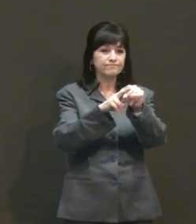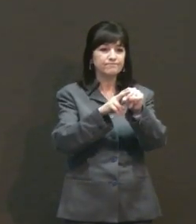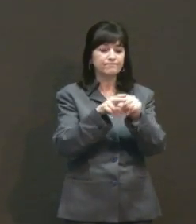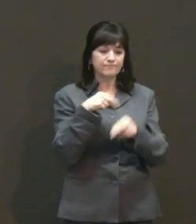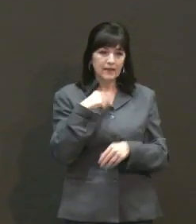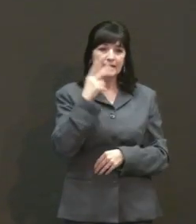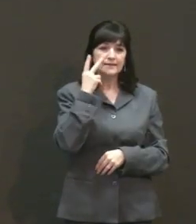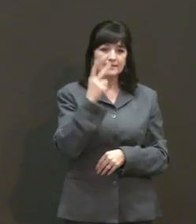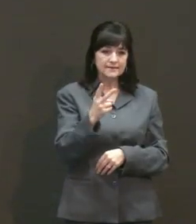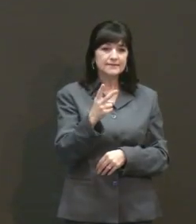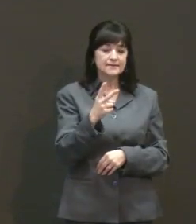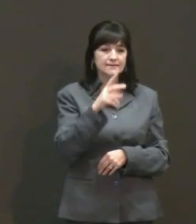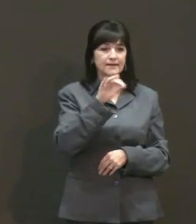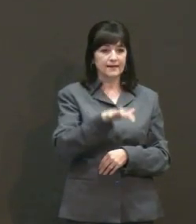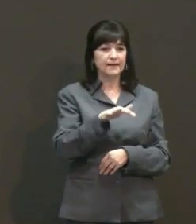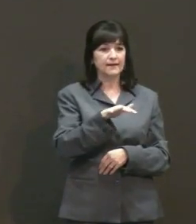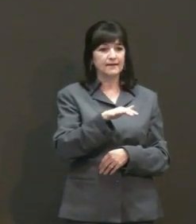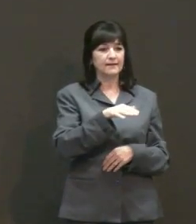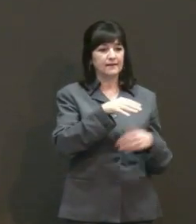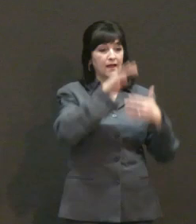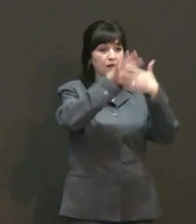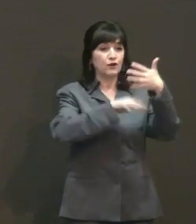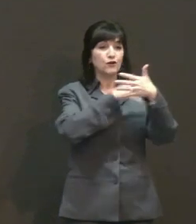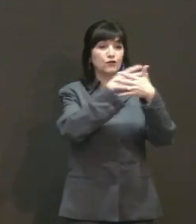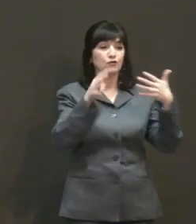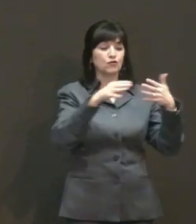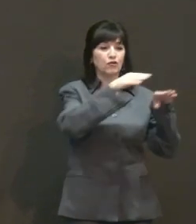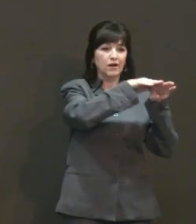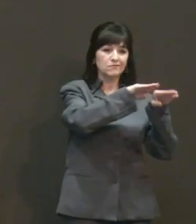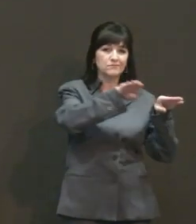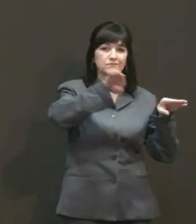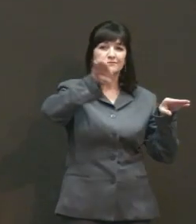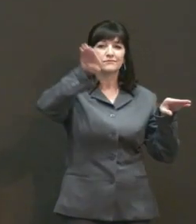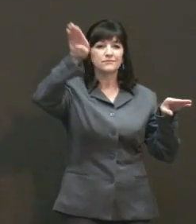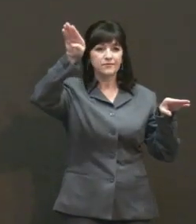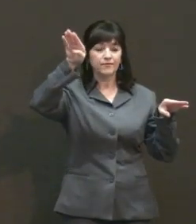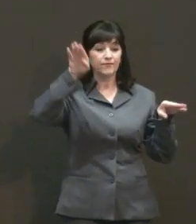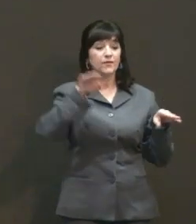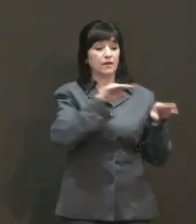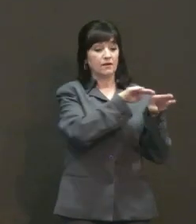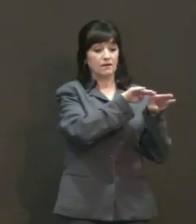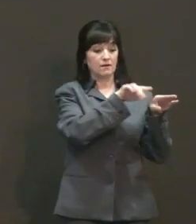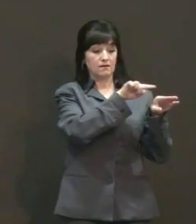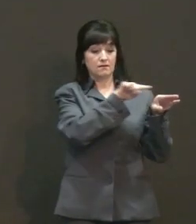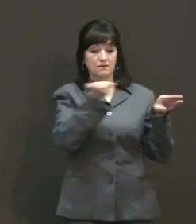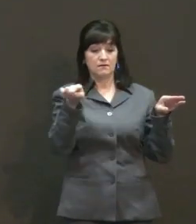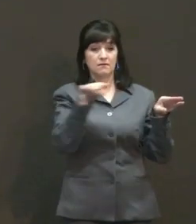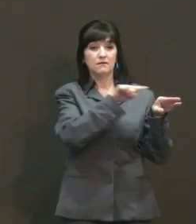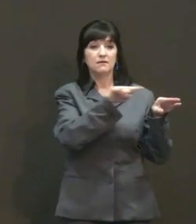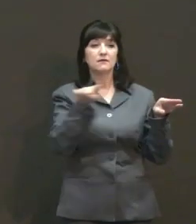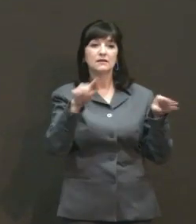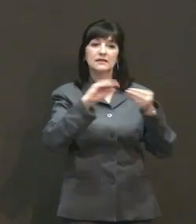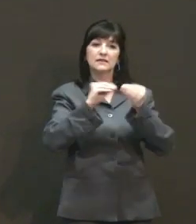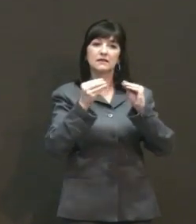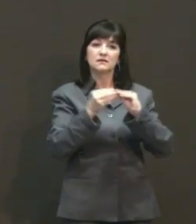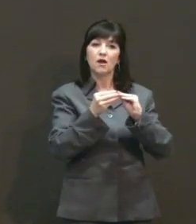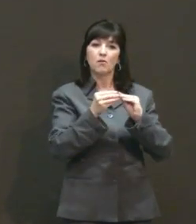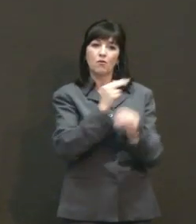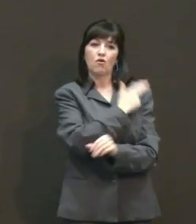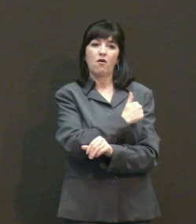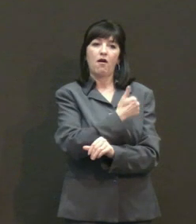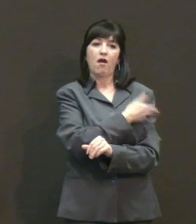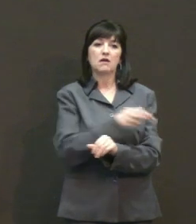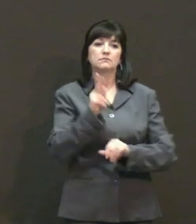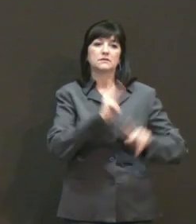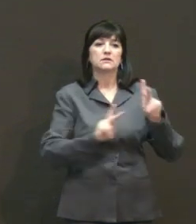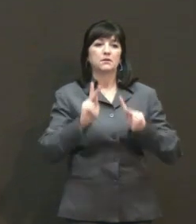and hospitalizations and recoveries, it's that bottom number of the hospitalizations that direct so much of our decision-making, the decisions